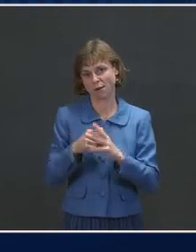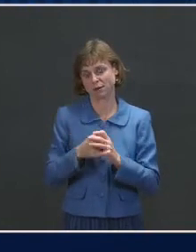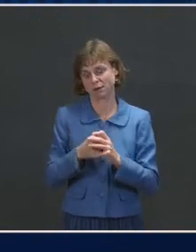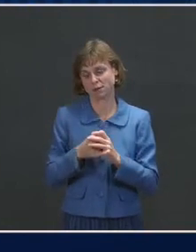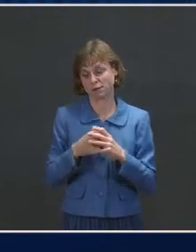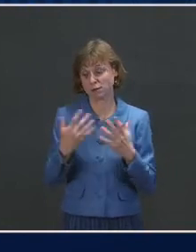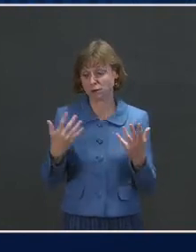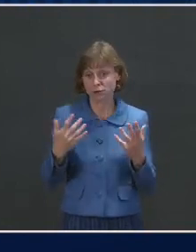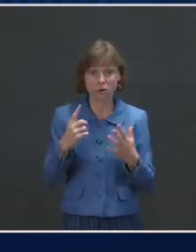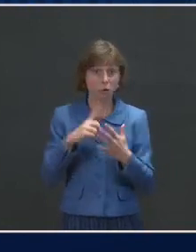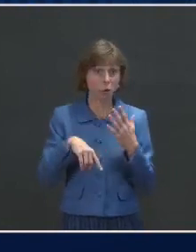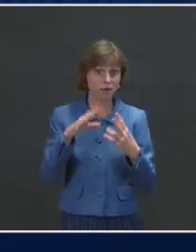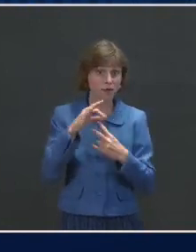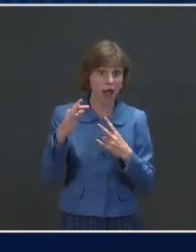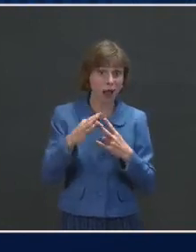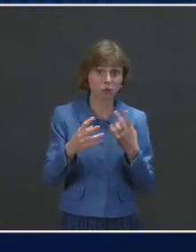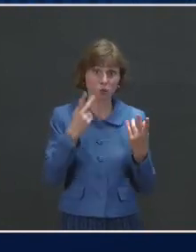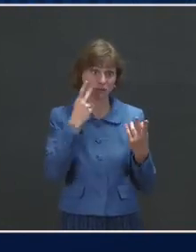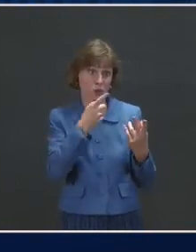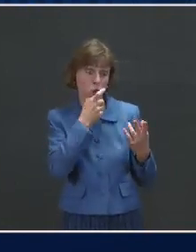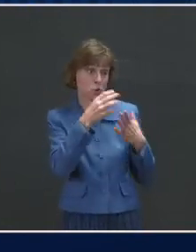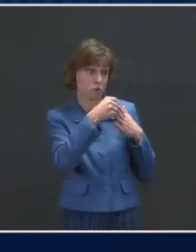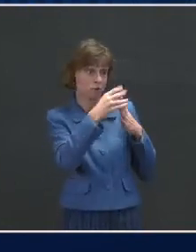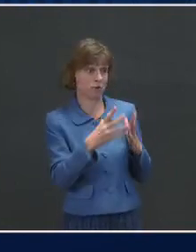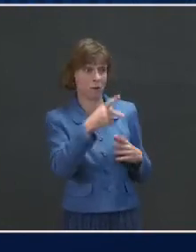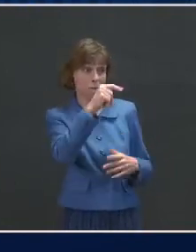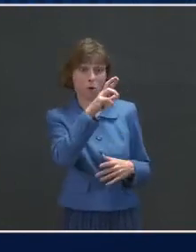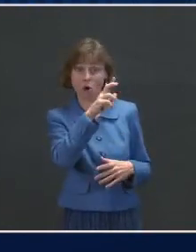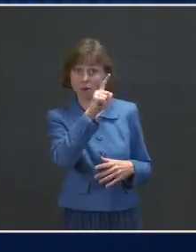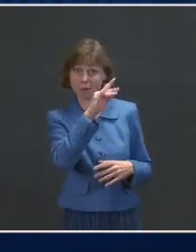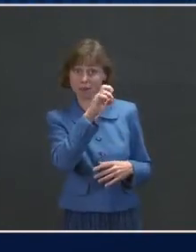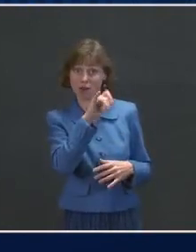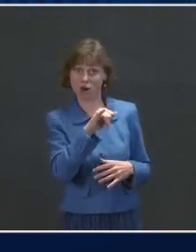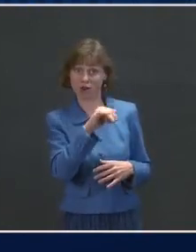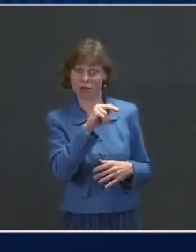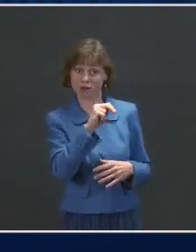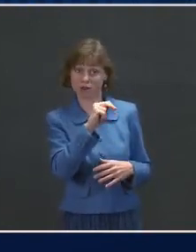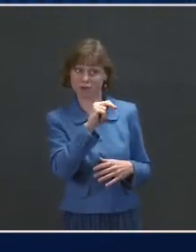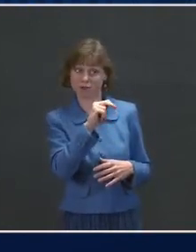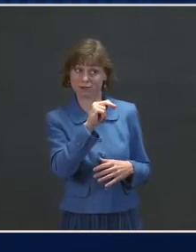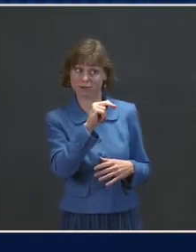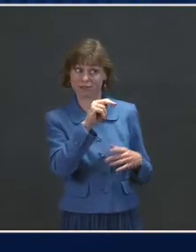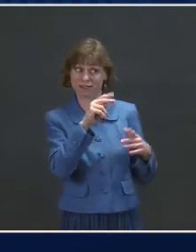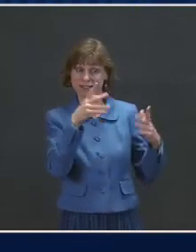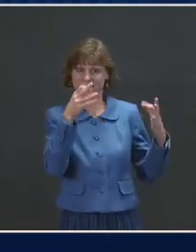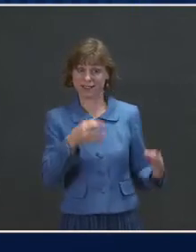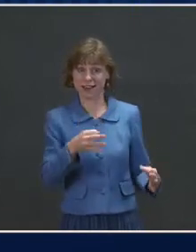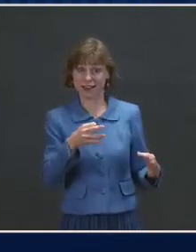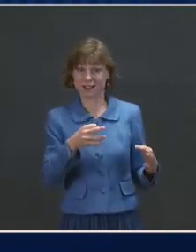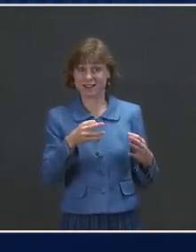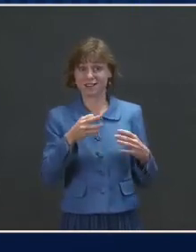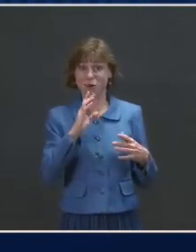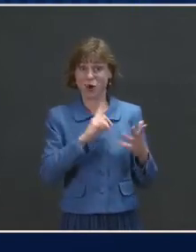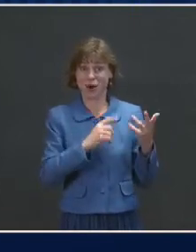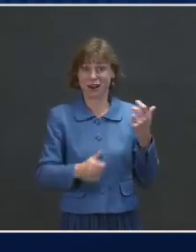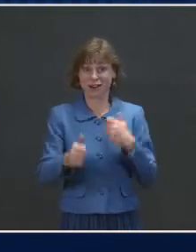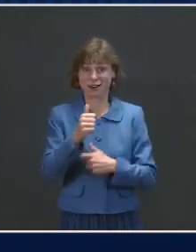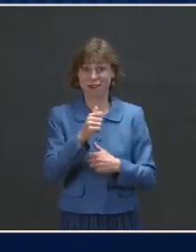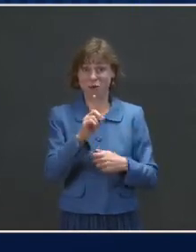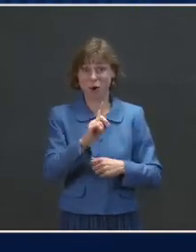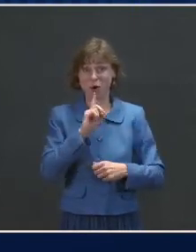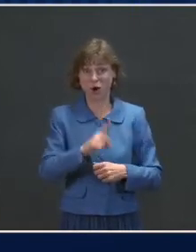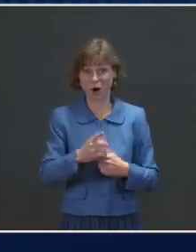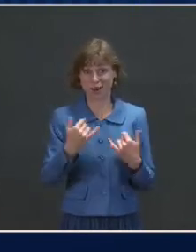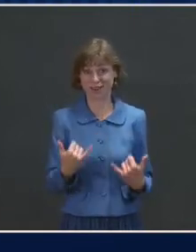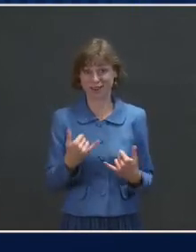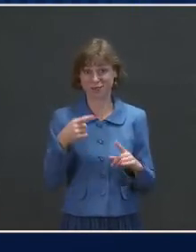see what the parliamentarian decides, and then we'll see what additional options are, but we're getting a little ahead of where we are at this point in the process. I'm